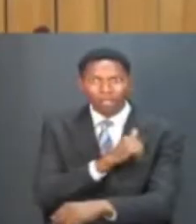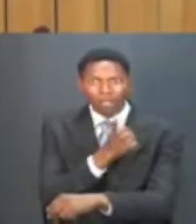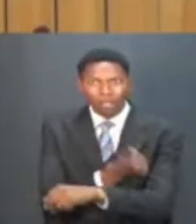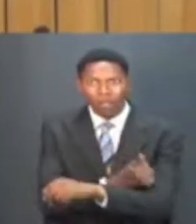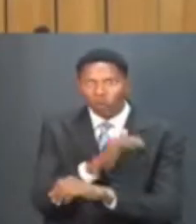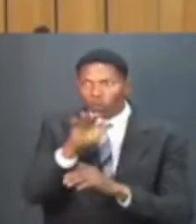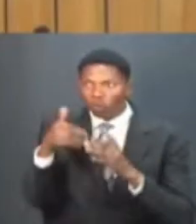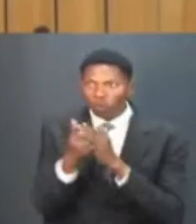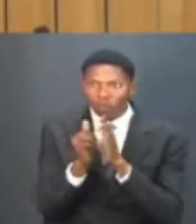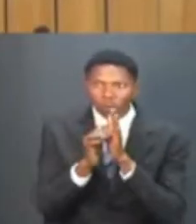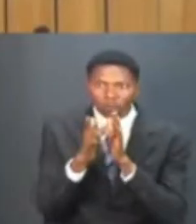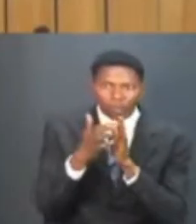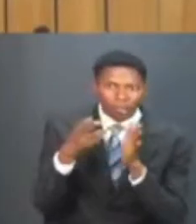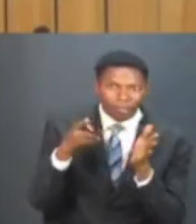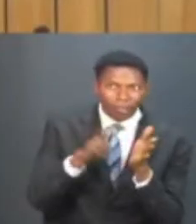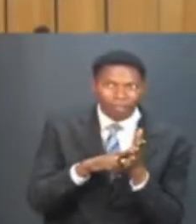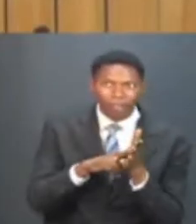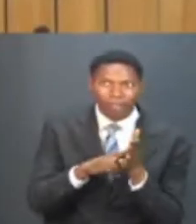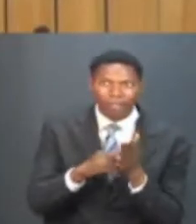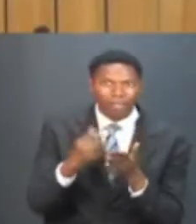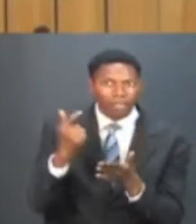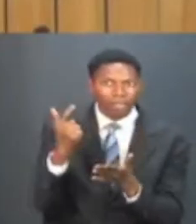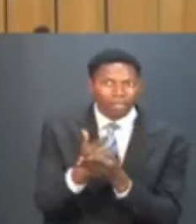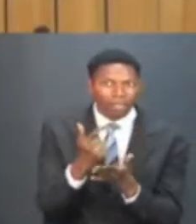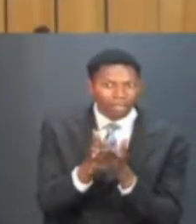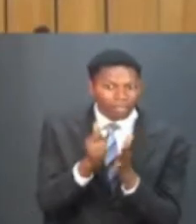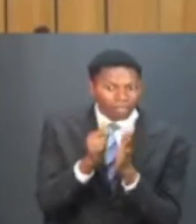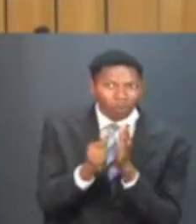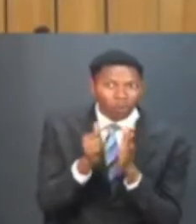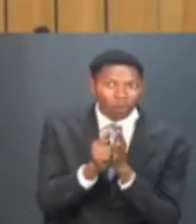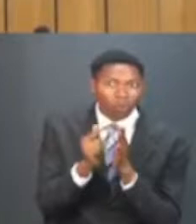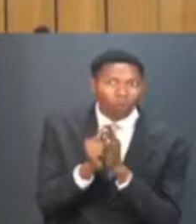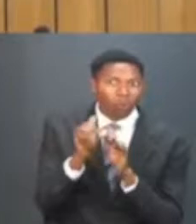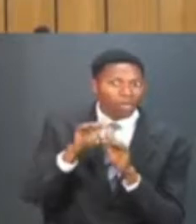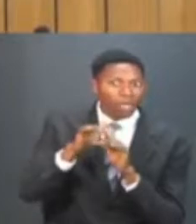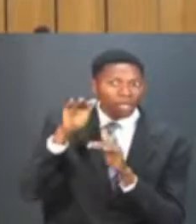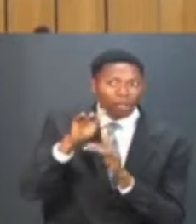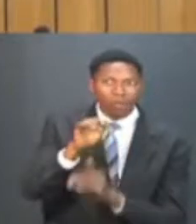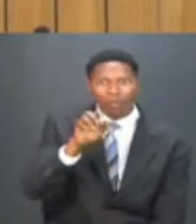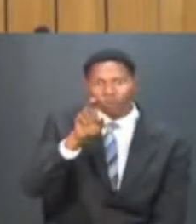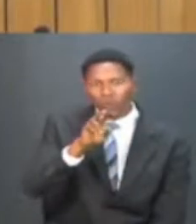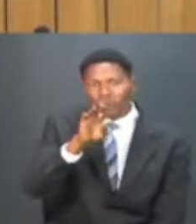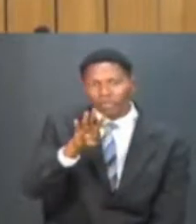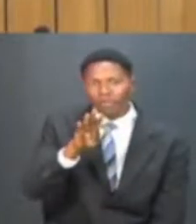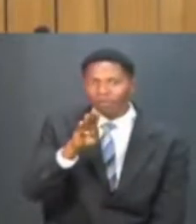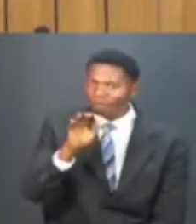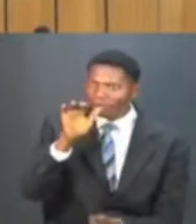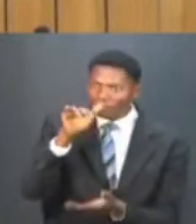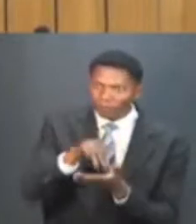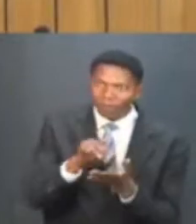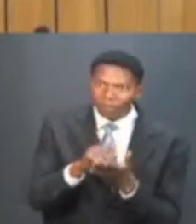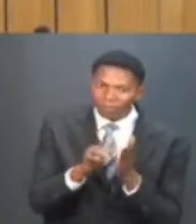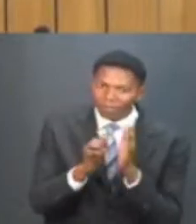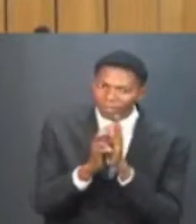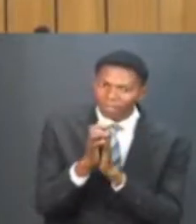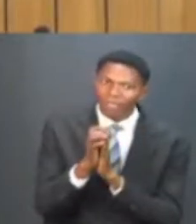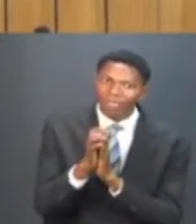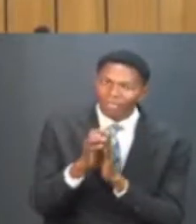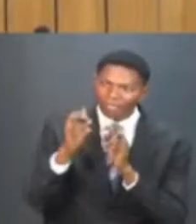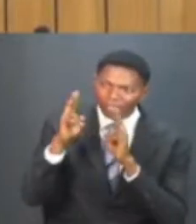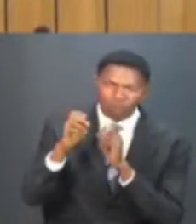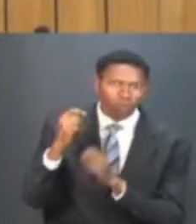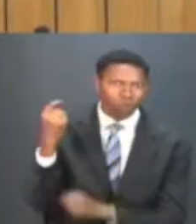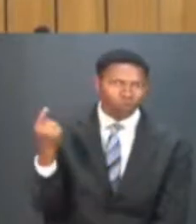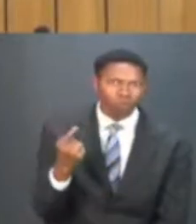registries, Ghana records over 24,000 new cancer cases annually, with breast,